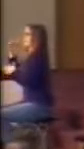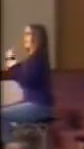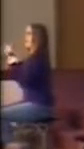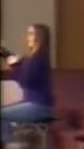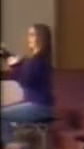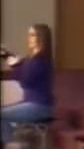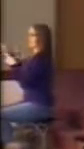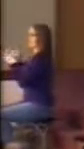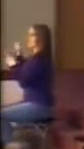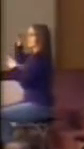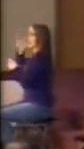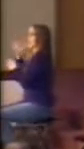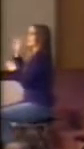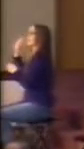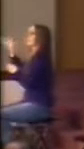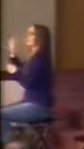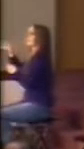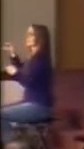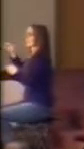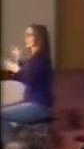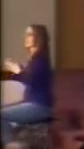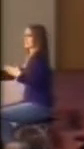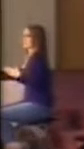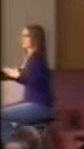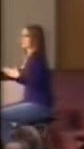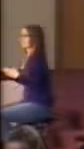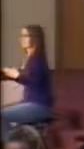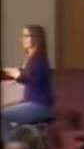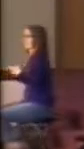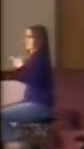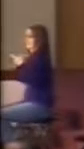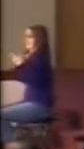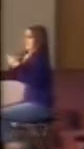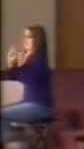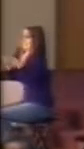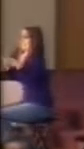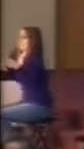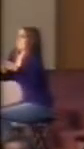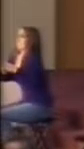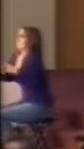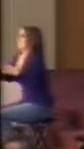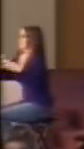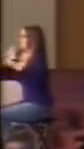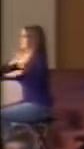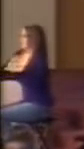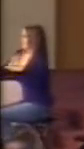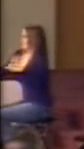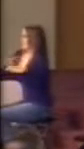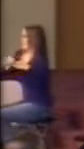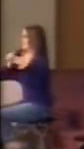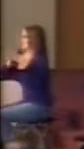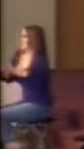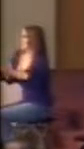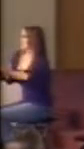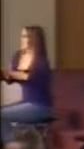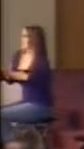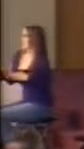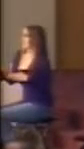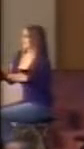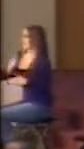go preach Christ. So he rushed off to his church leadership and insisted that he had been called into